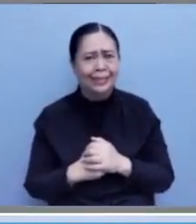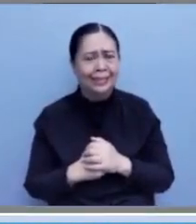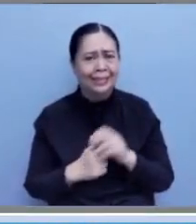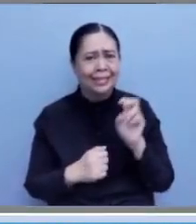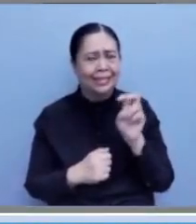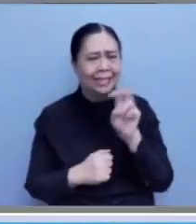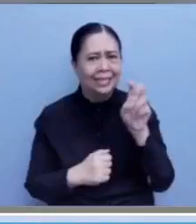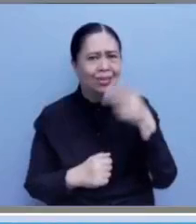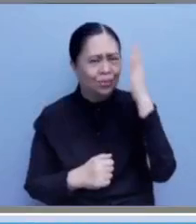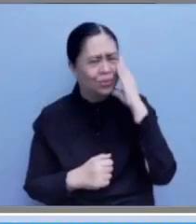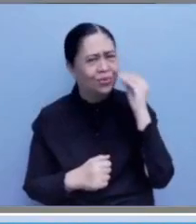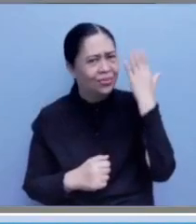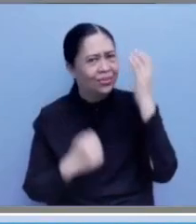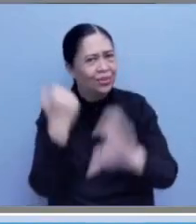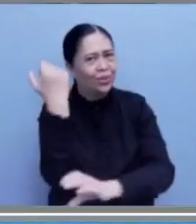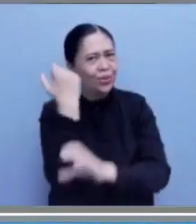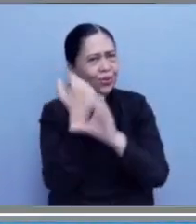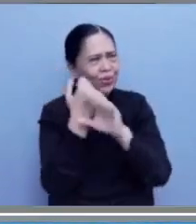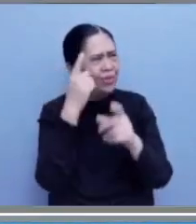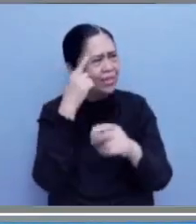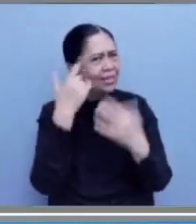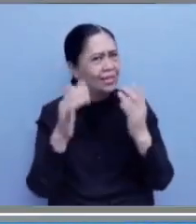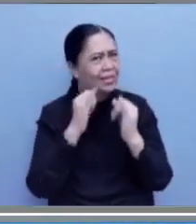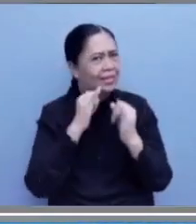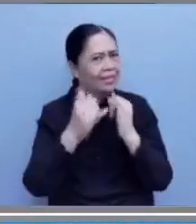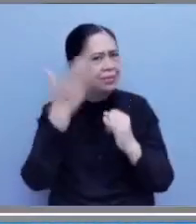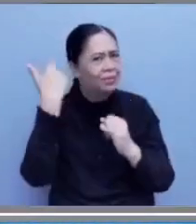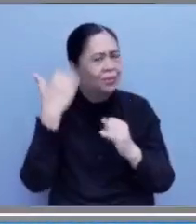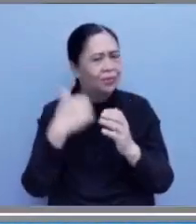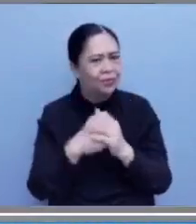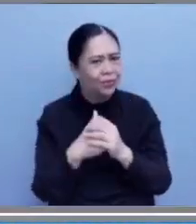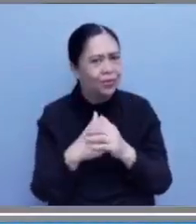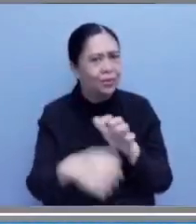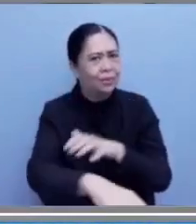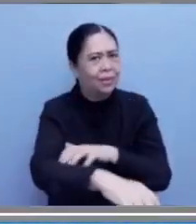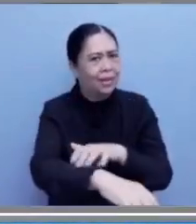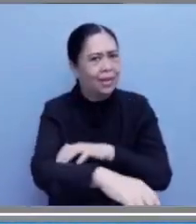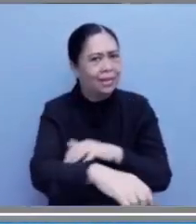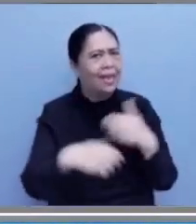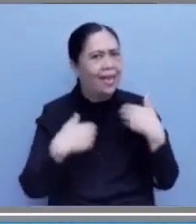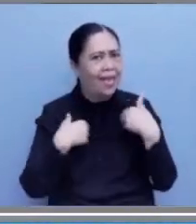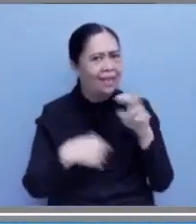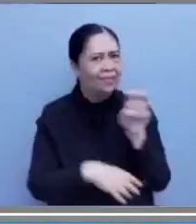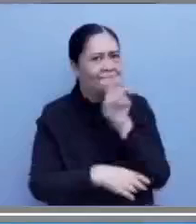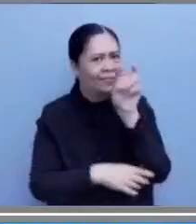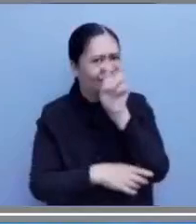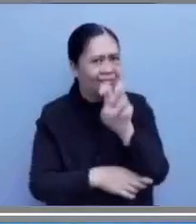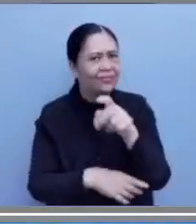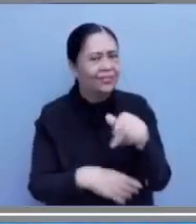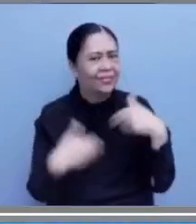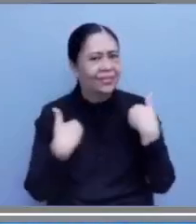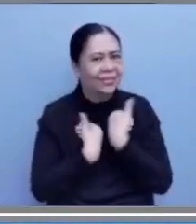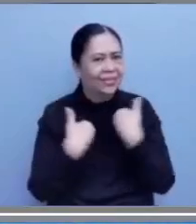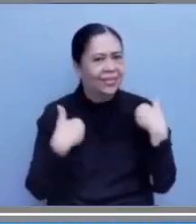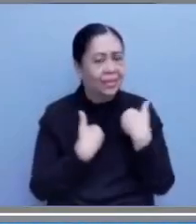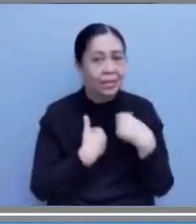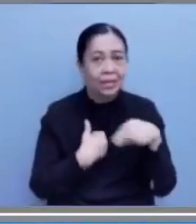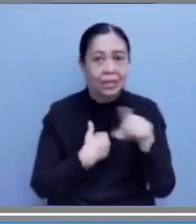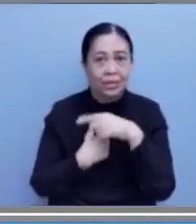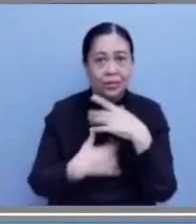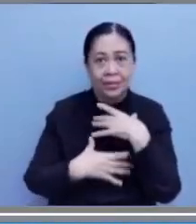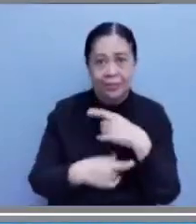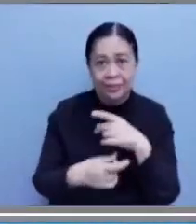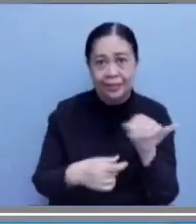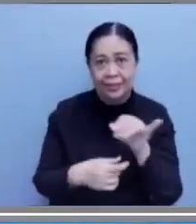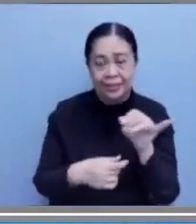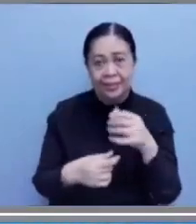niya dati. So, interview ko na si Mikey doon sa condo niya sa Makati. Meron. May ahas talaga. Pero of course, sa mga may interest sa mga ganitong hilig